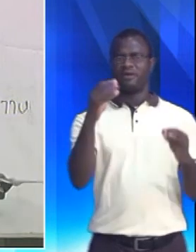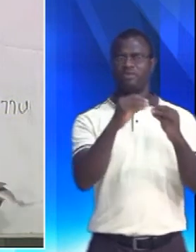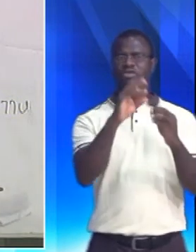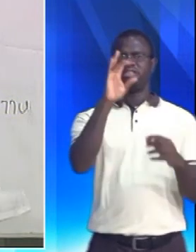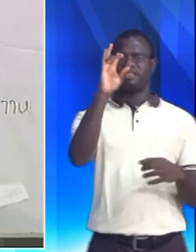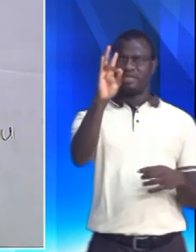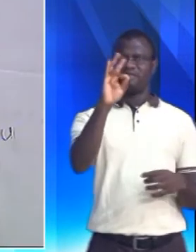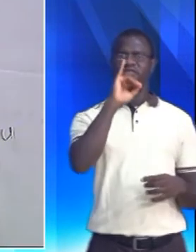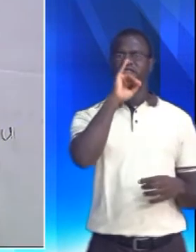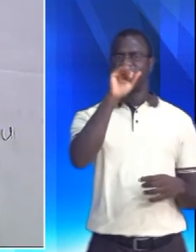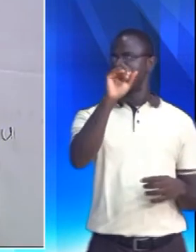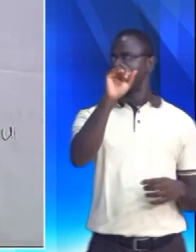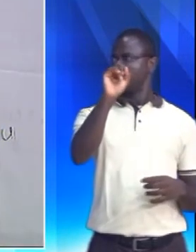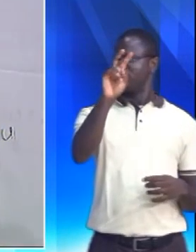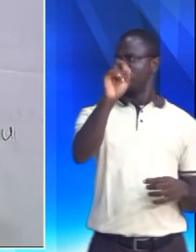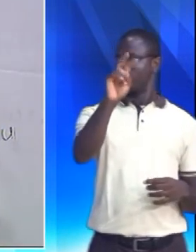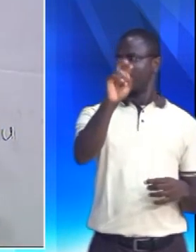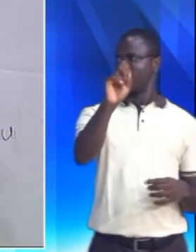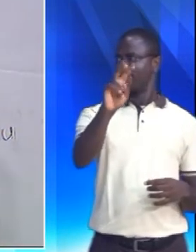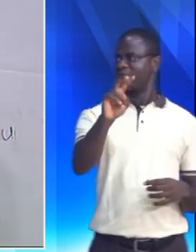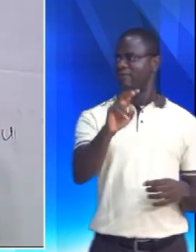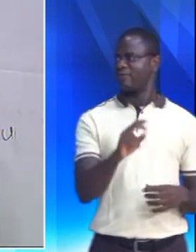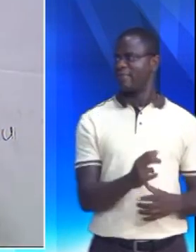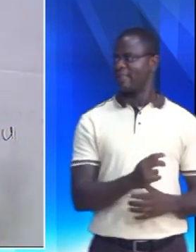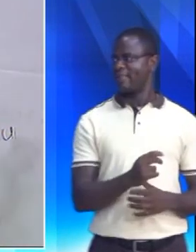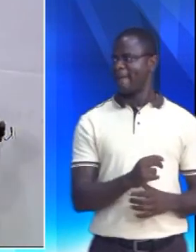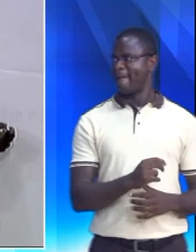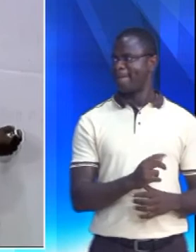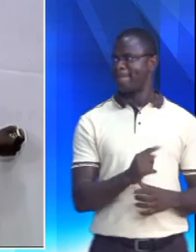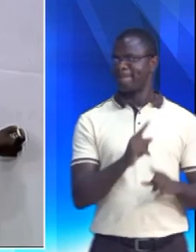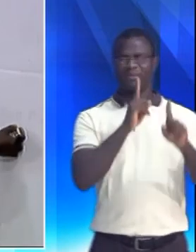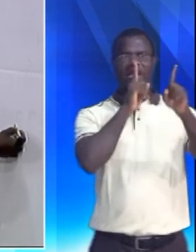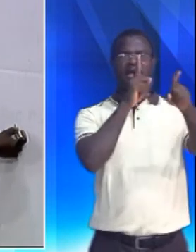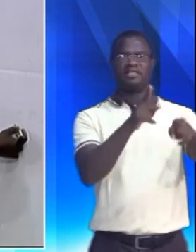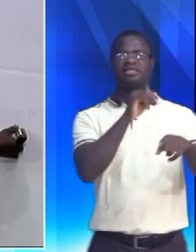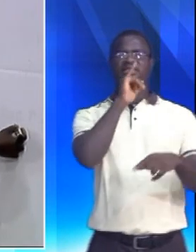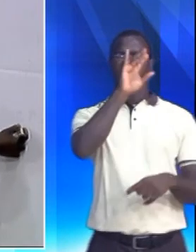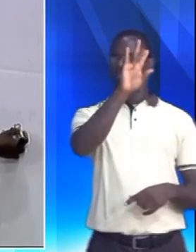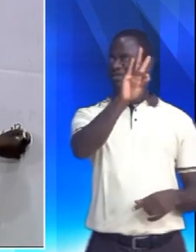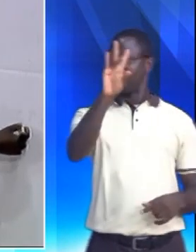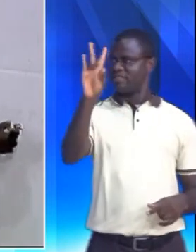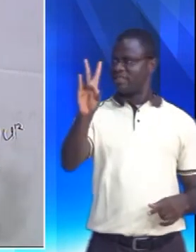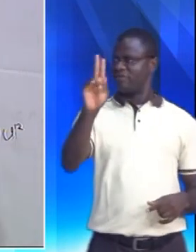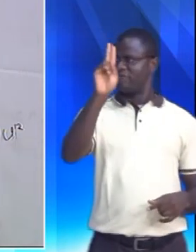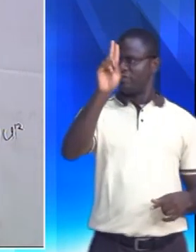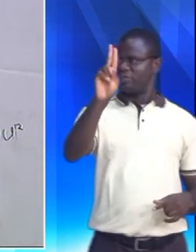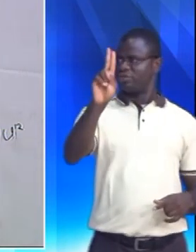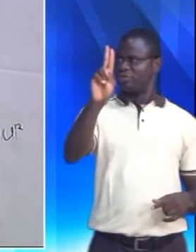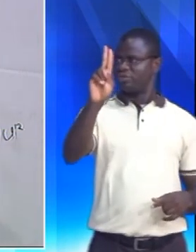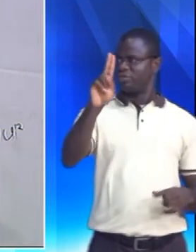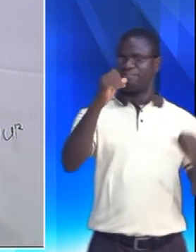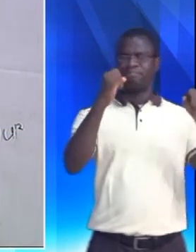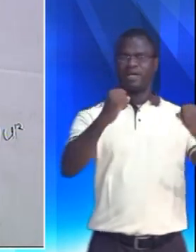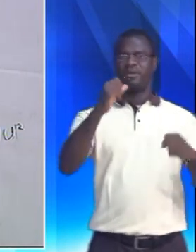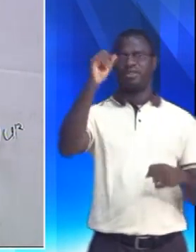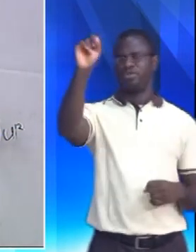Do the counting on your own. 5 plus 11 will end up giving us what? 12. 5